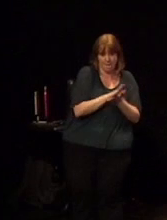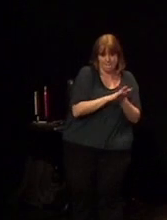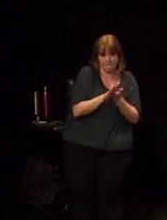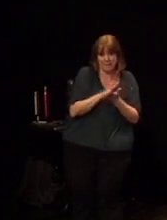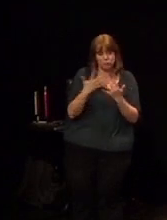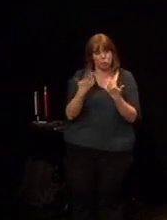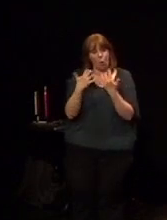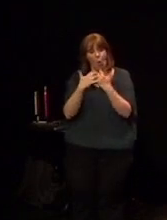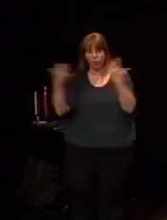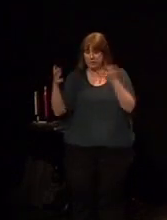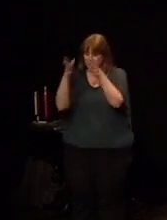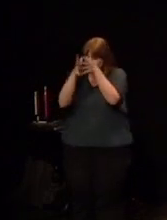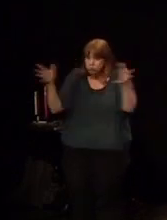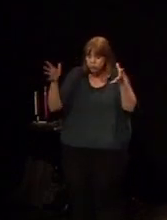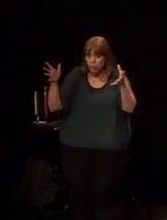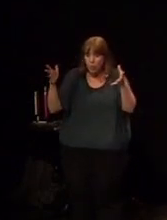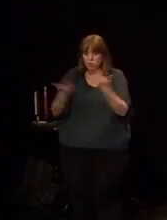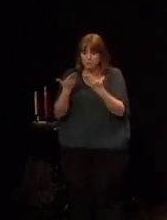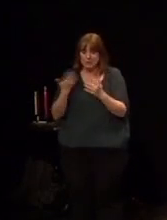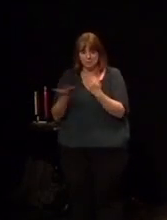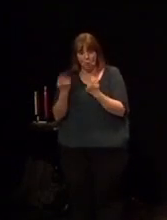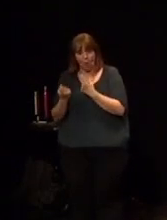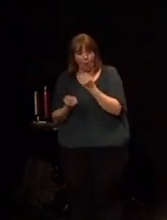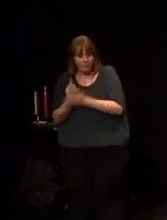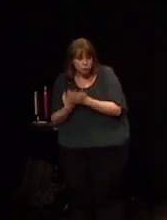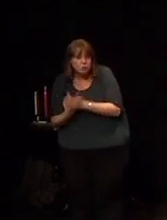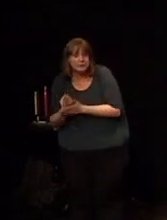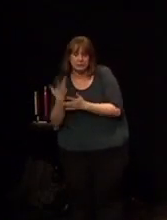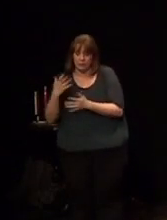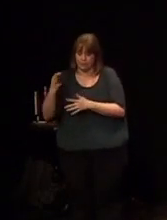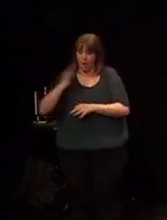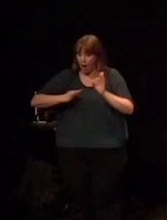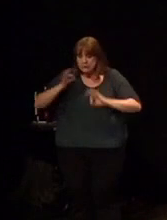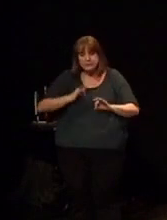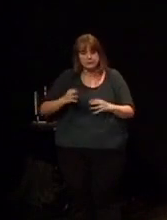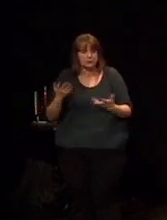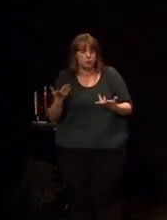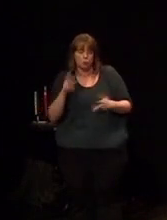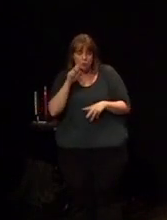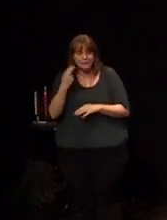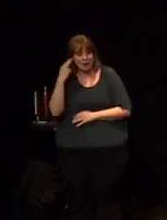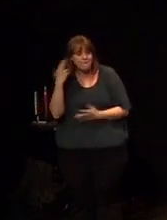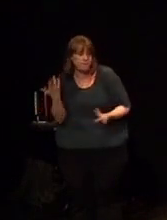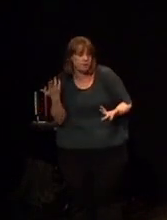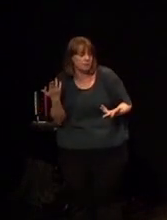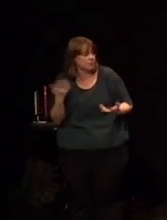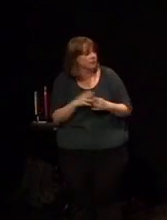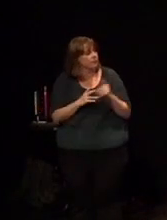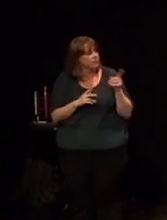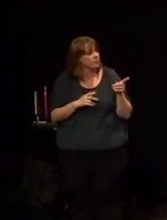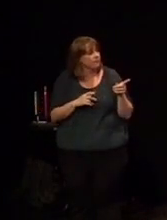of an audience or an increased, essentially, opportunities for artists who are deaf to take. But if